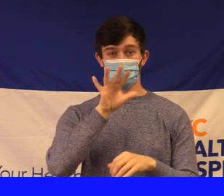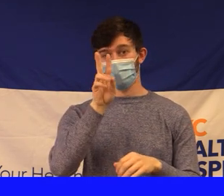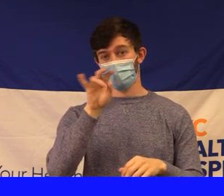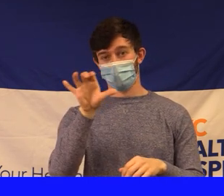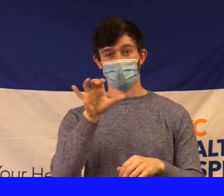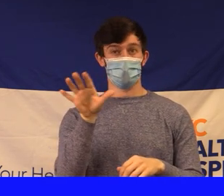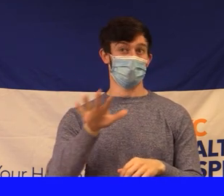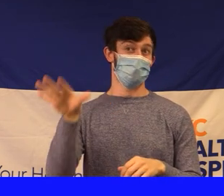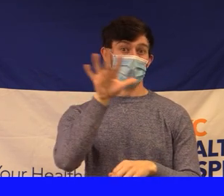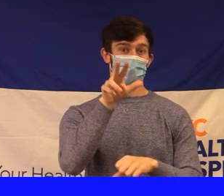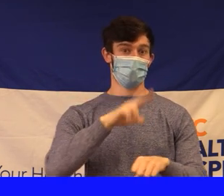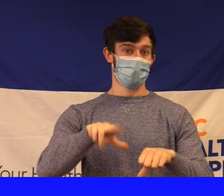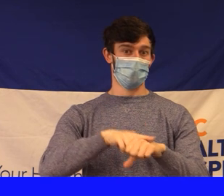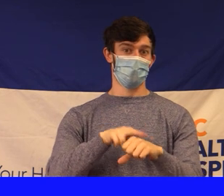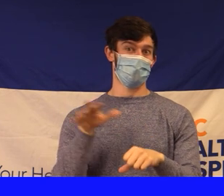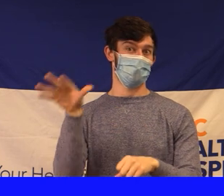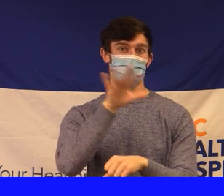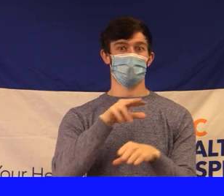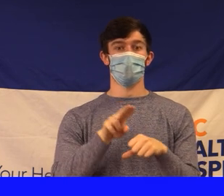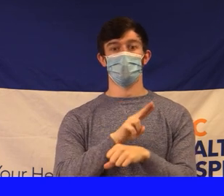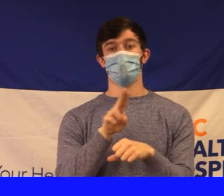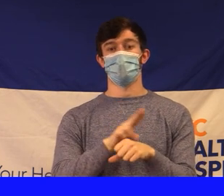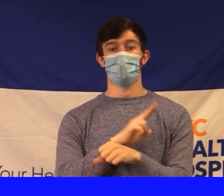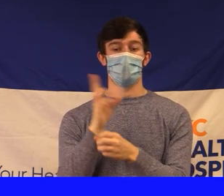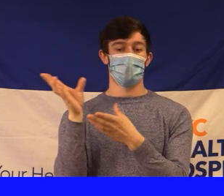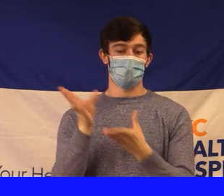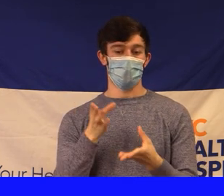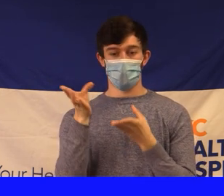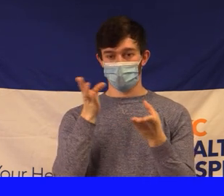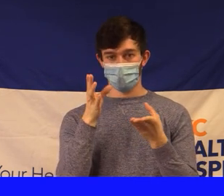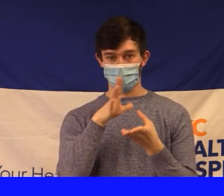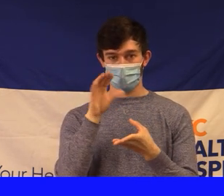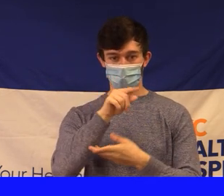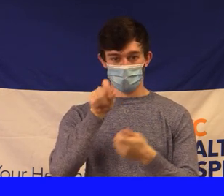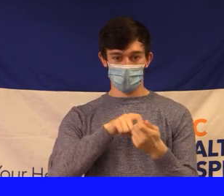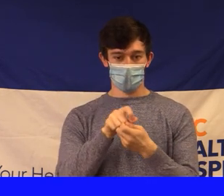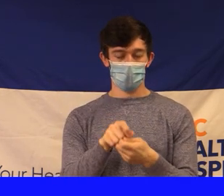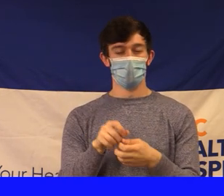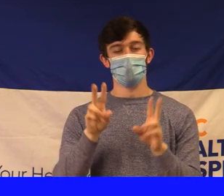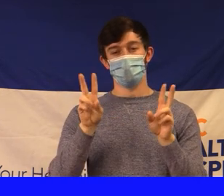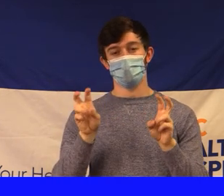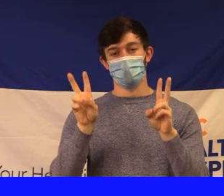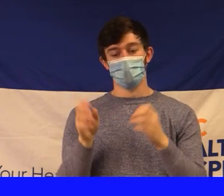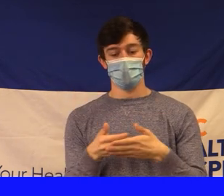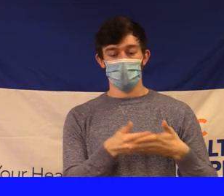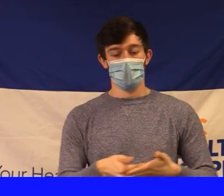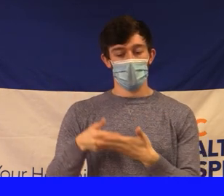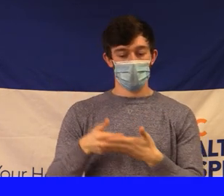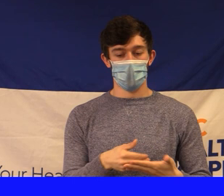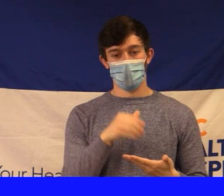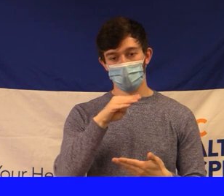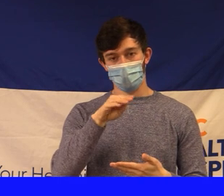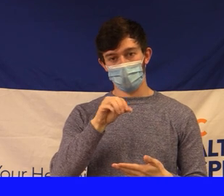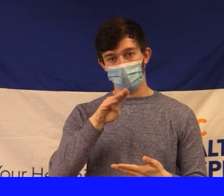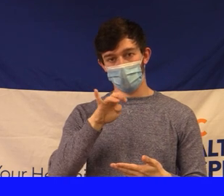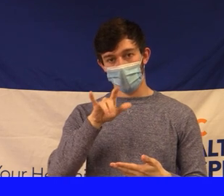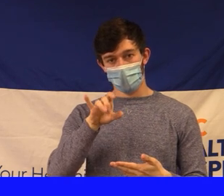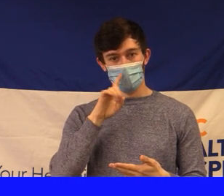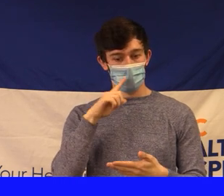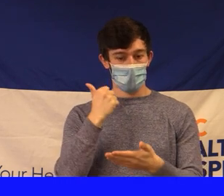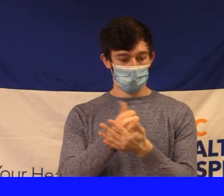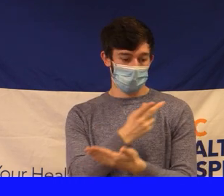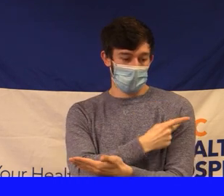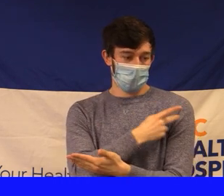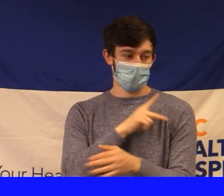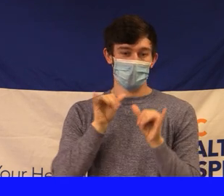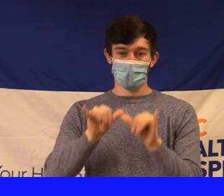and around the nation use livery services and particular baby mobiles to help some of their patients stay